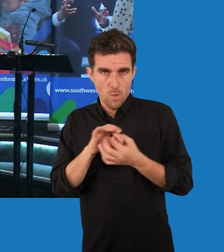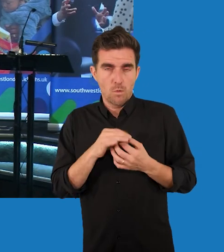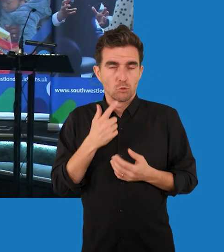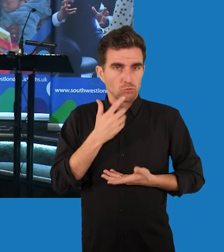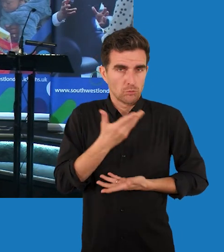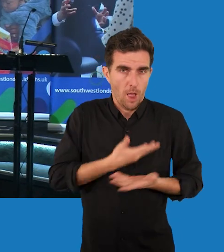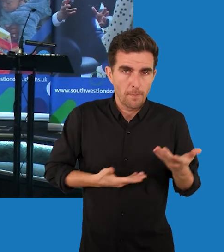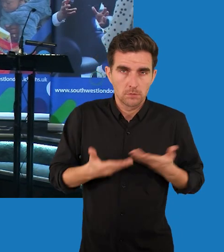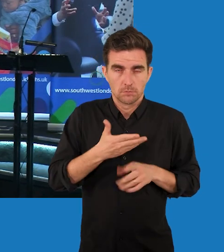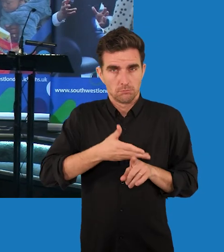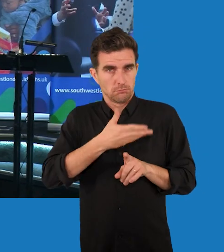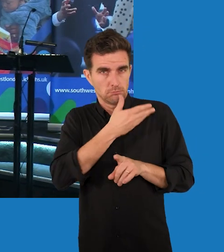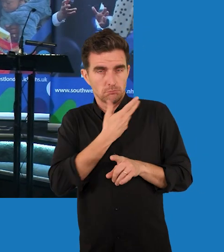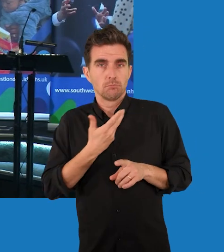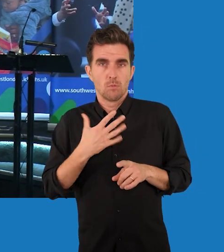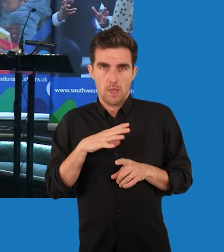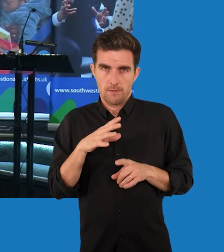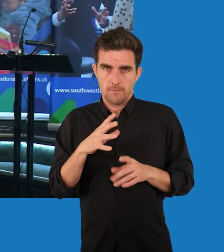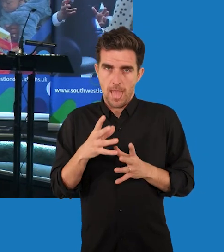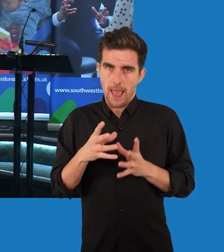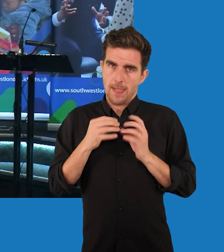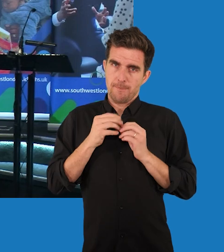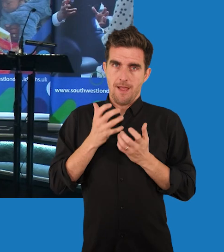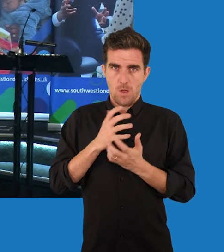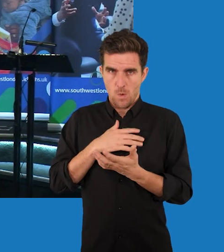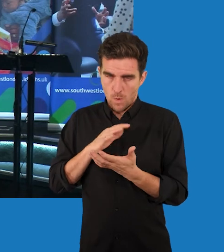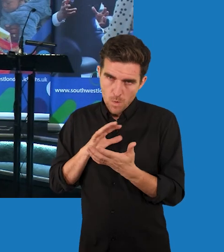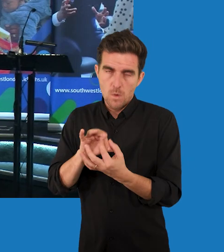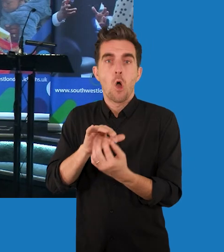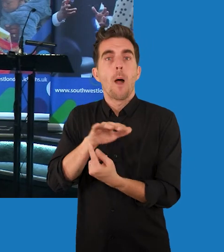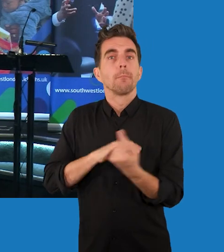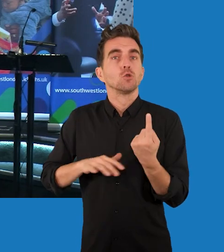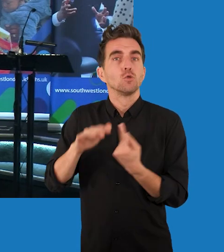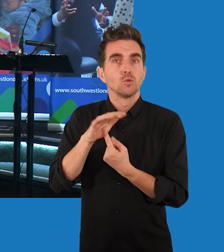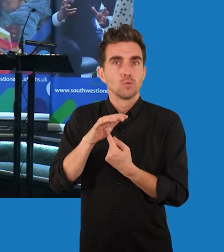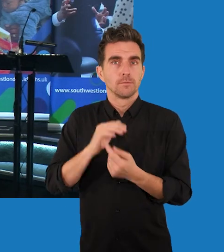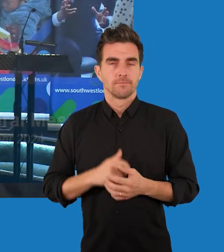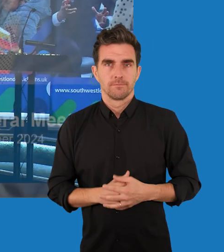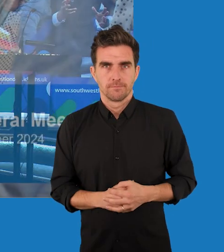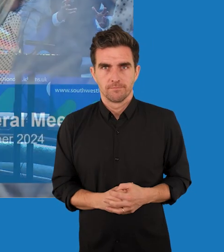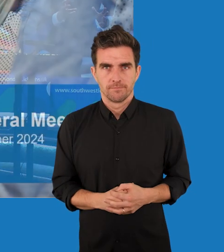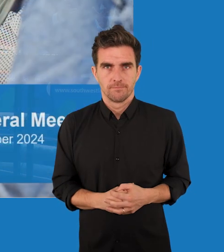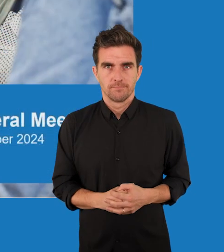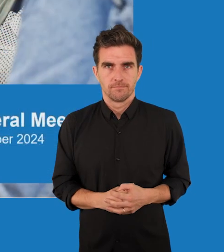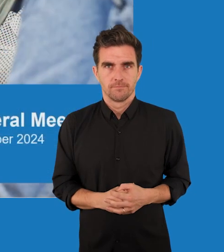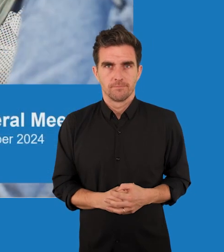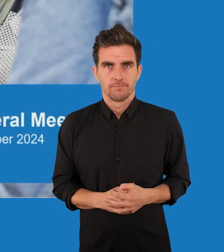with the way we're working, as we've talked about earlier, that is really going to help us in engaging with those